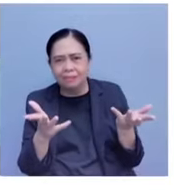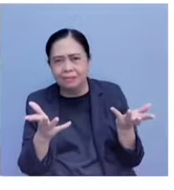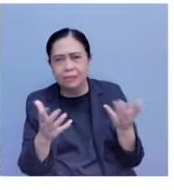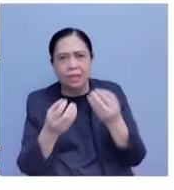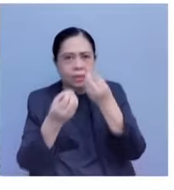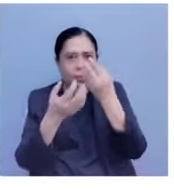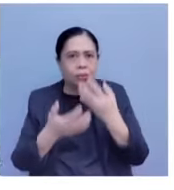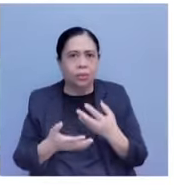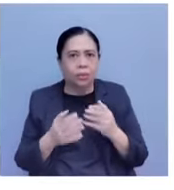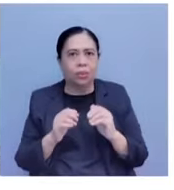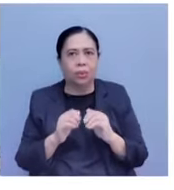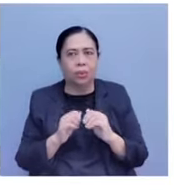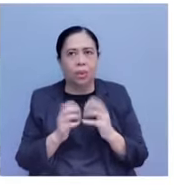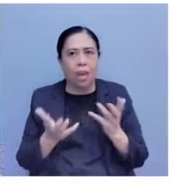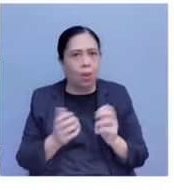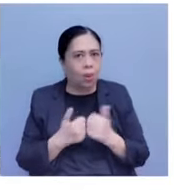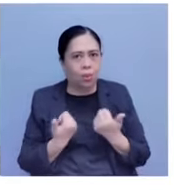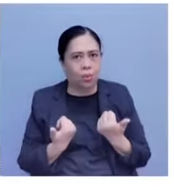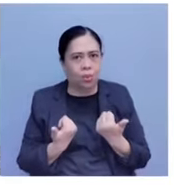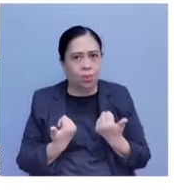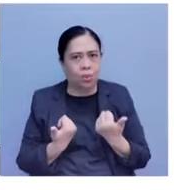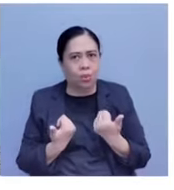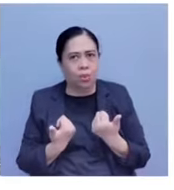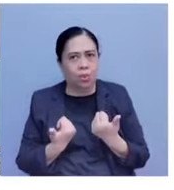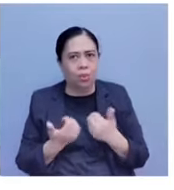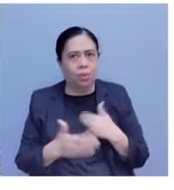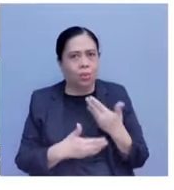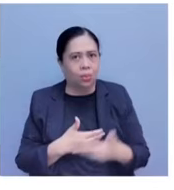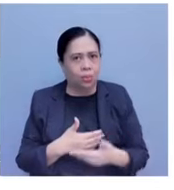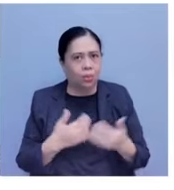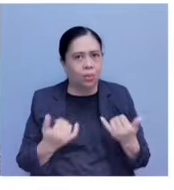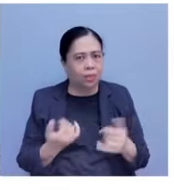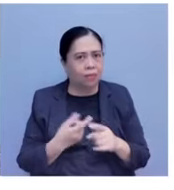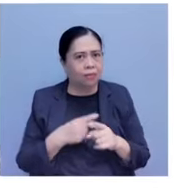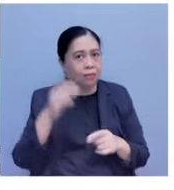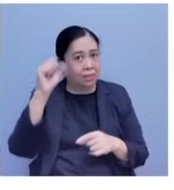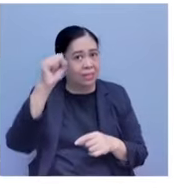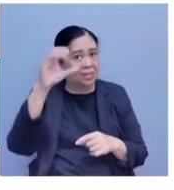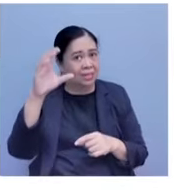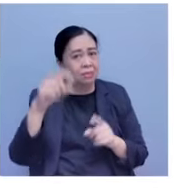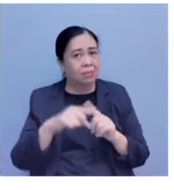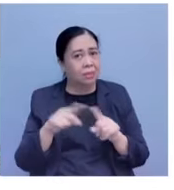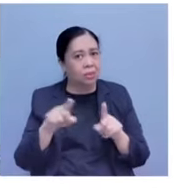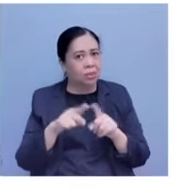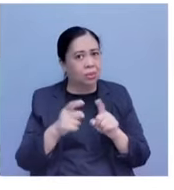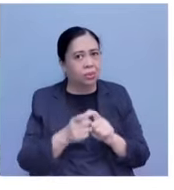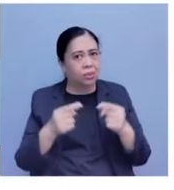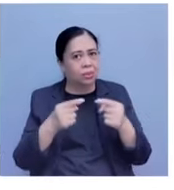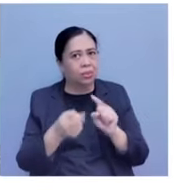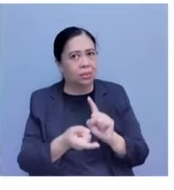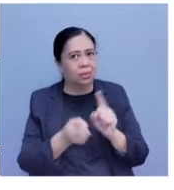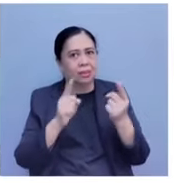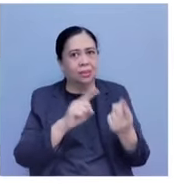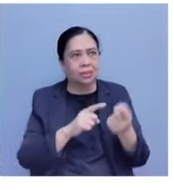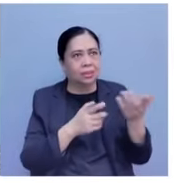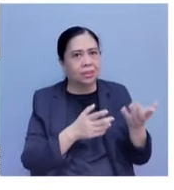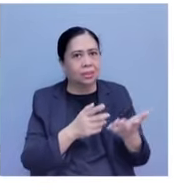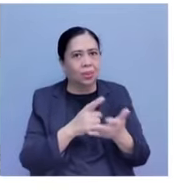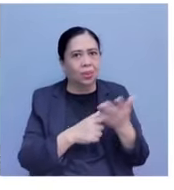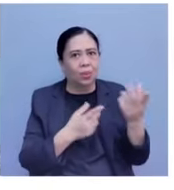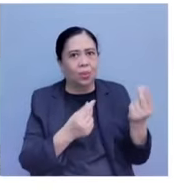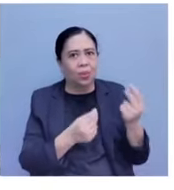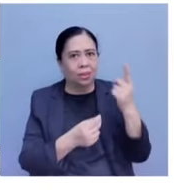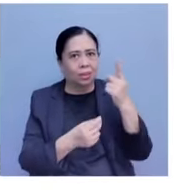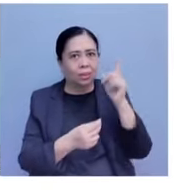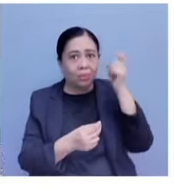about how this action should take place now from the Supreme Court, but also conversely, what face will the government